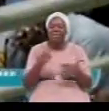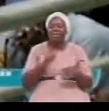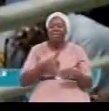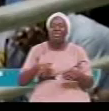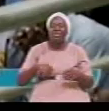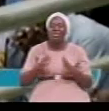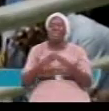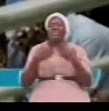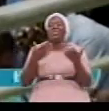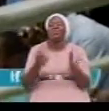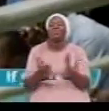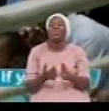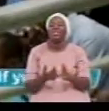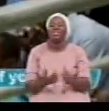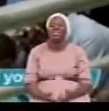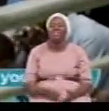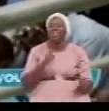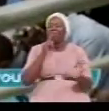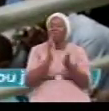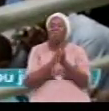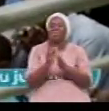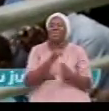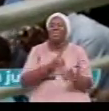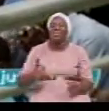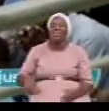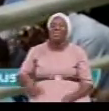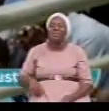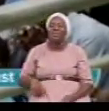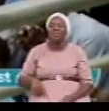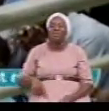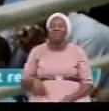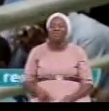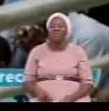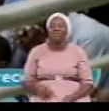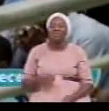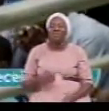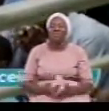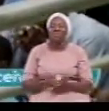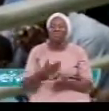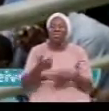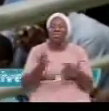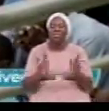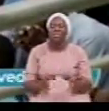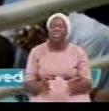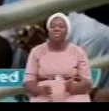it. Praise the Lord. The next testifier, quickly.